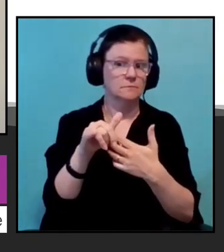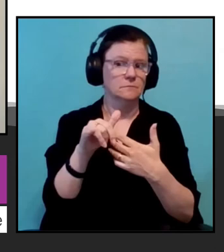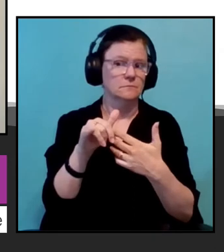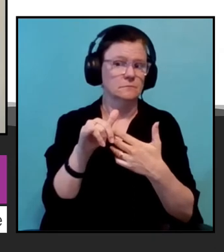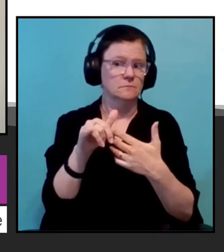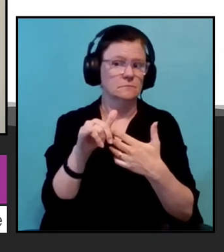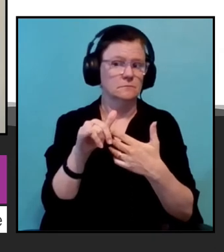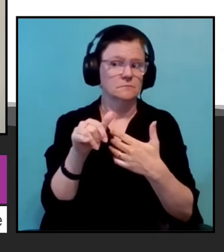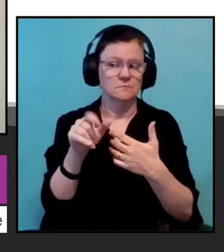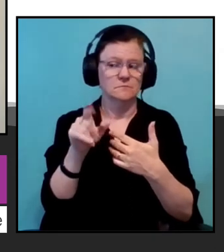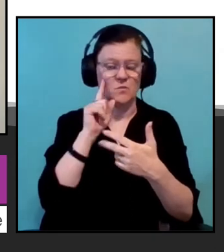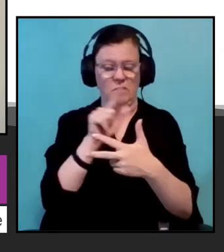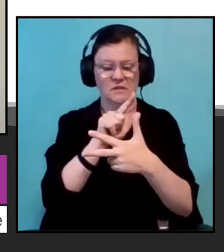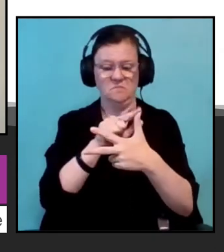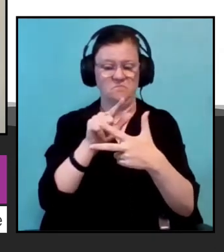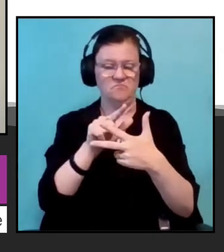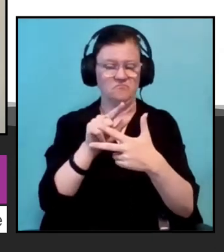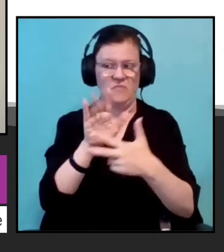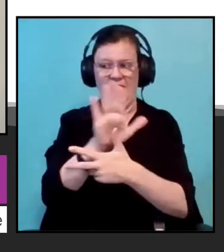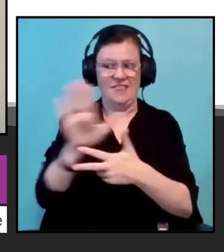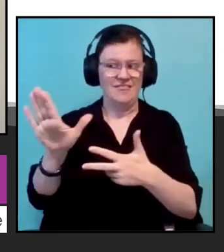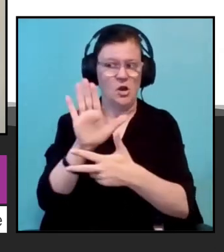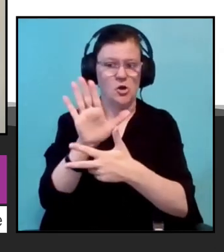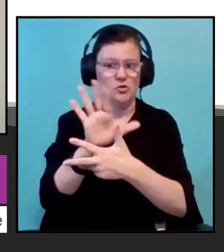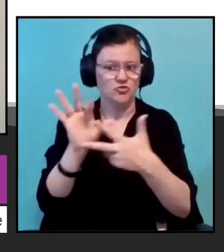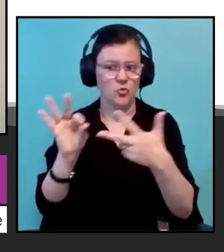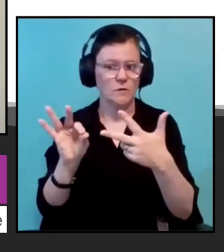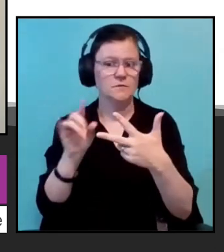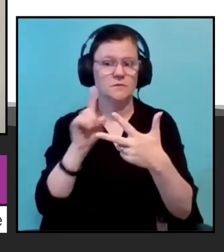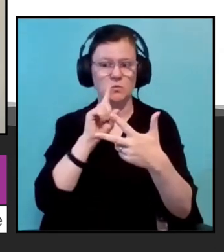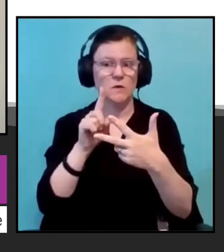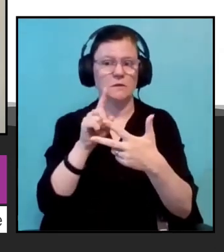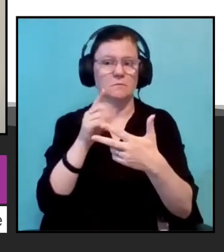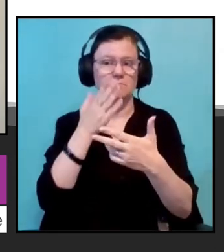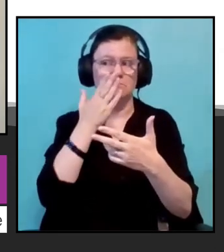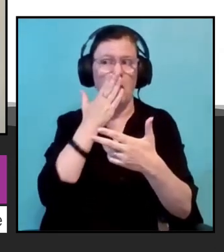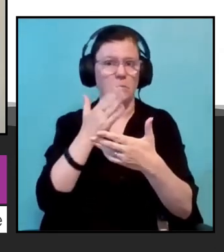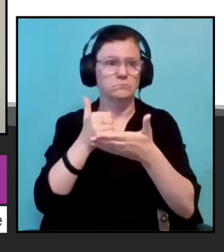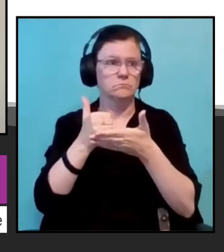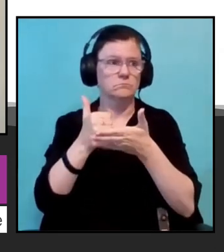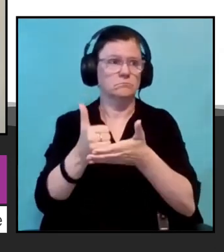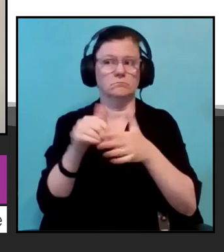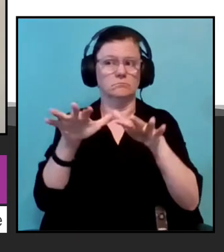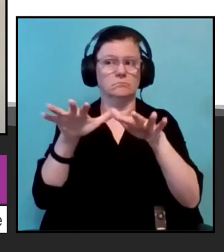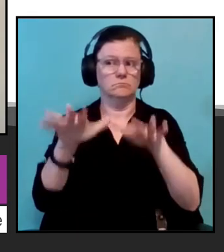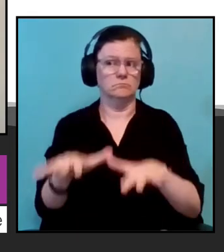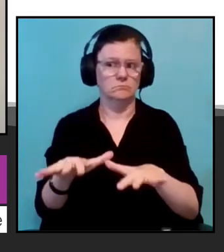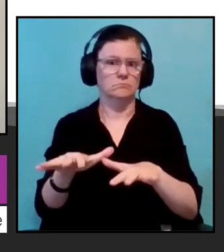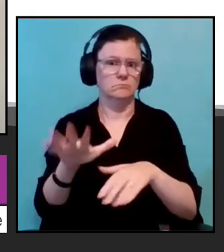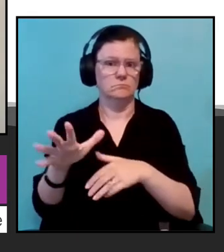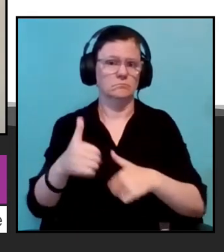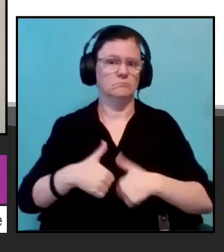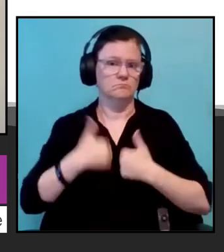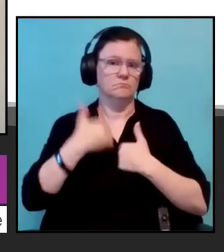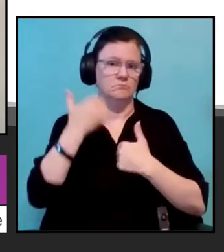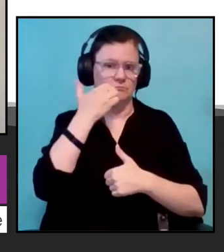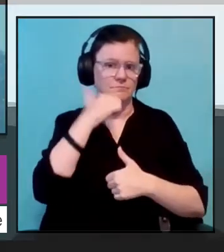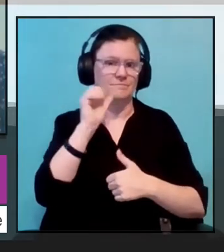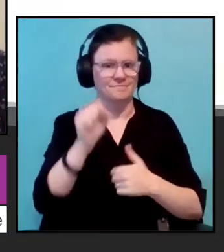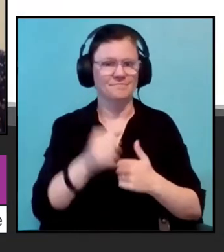will manifest like in a really subtle way in their daily lives.